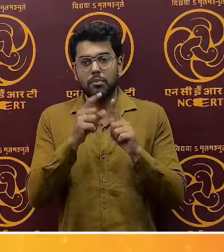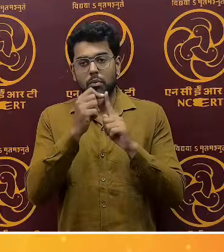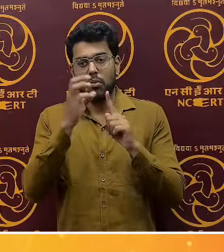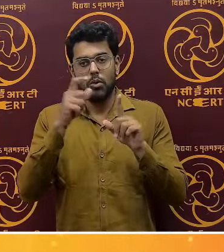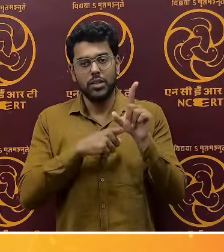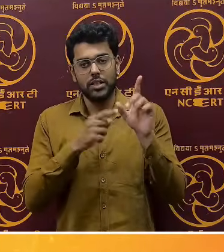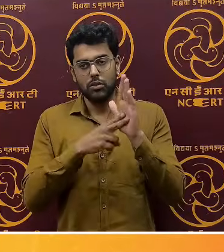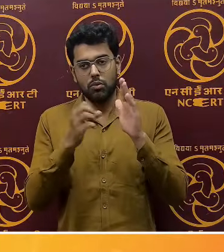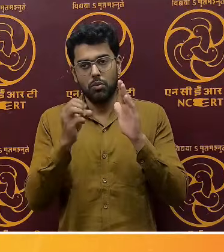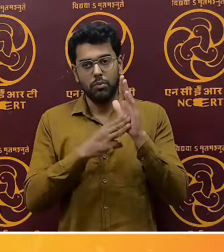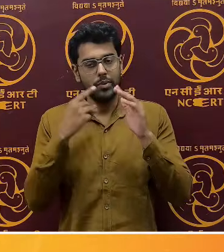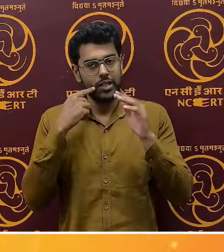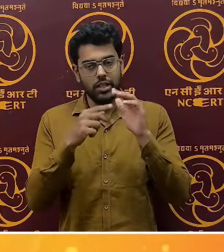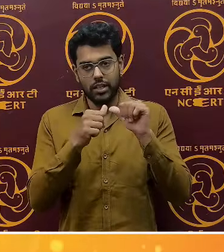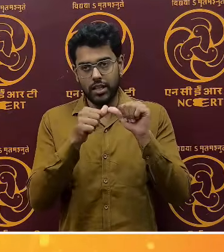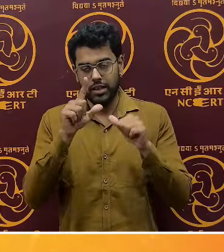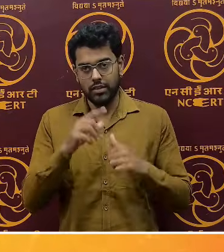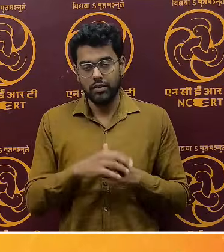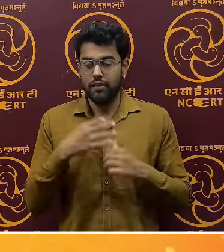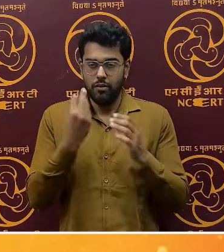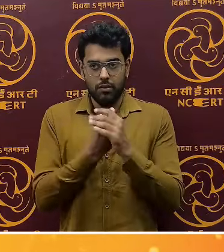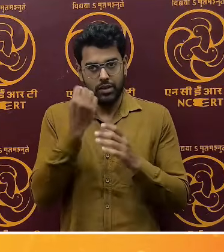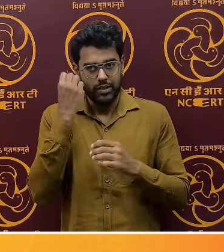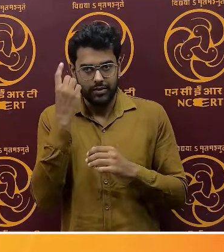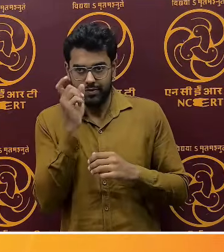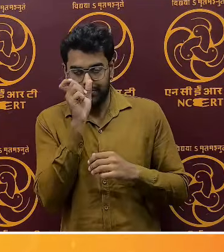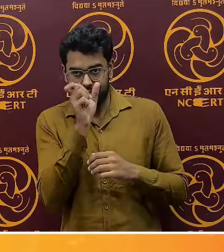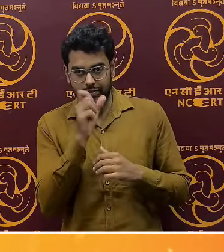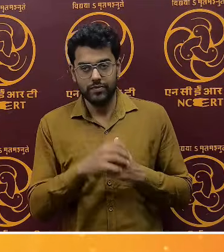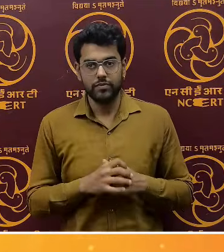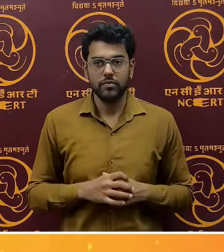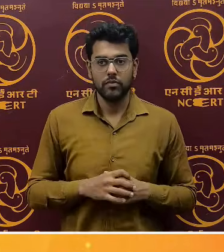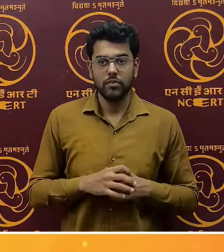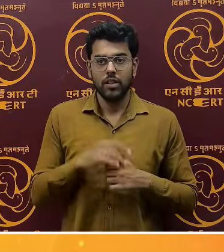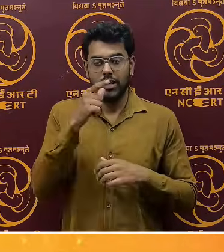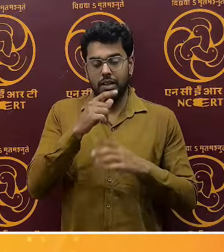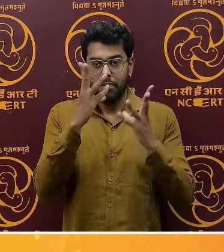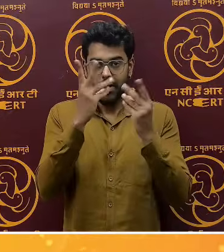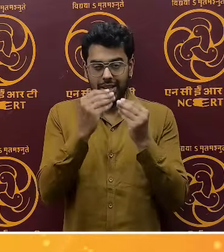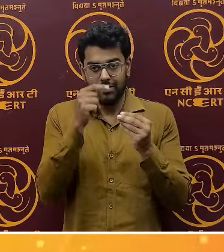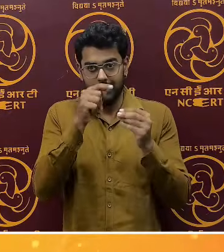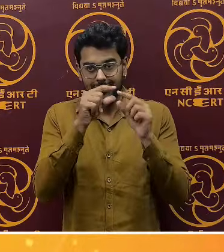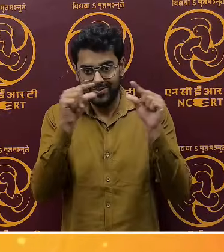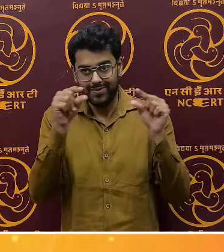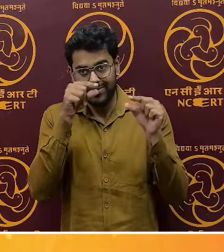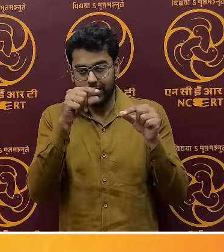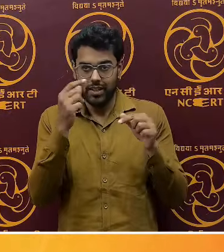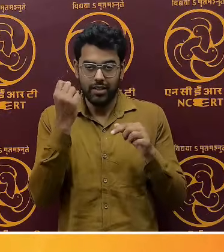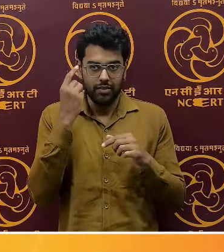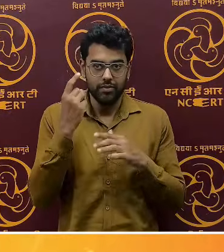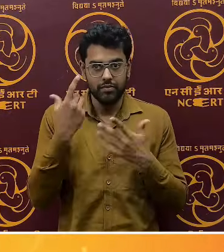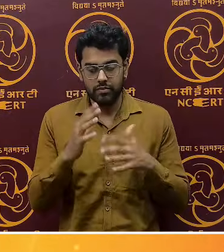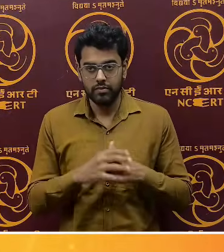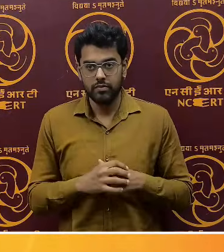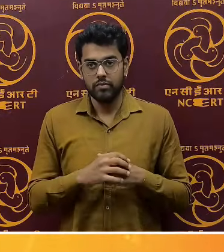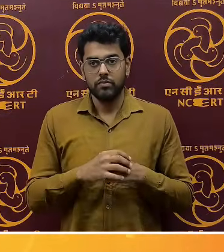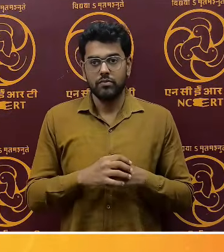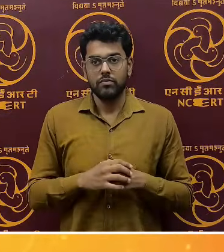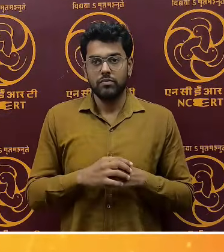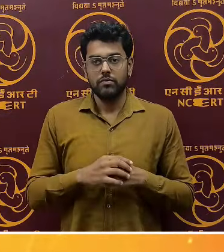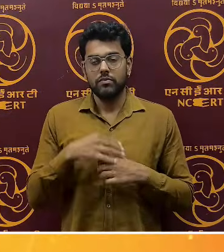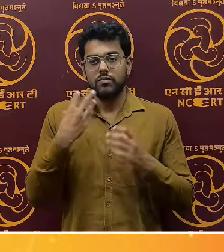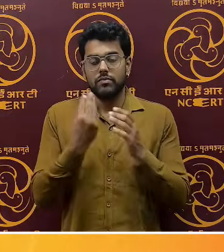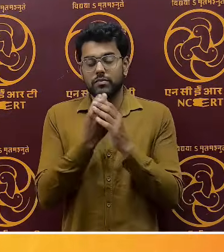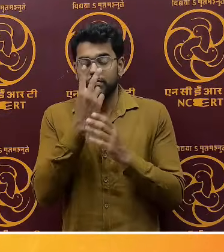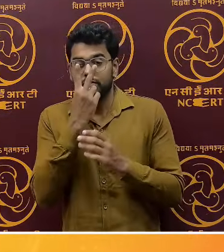polynomial. So now we have understood that this mathematical expression is a polynomial, and we will